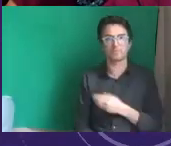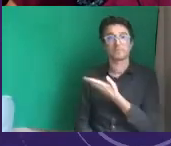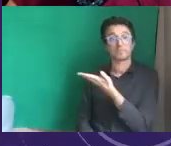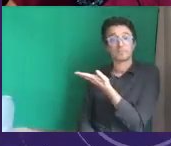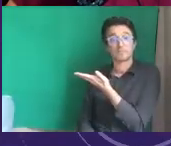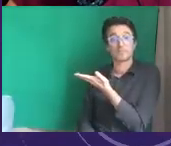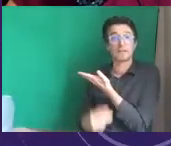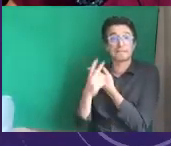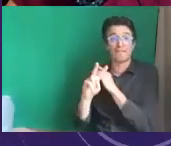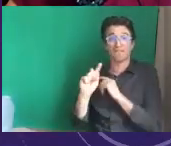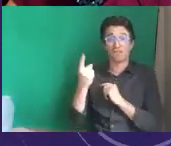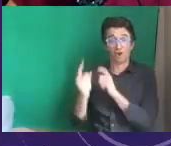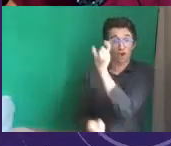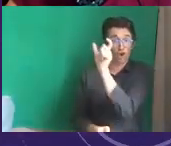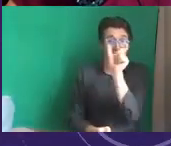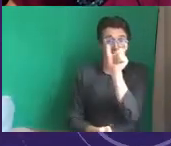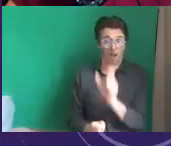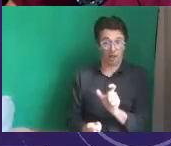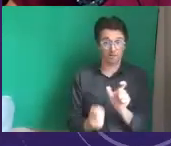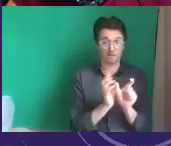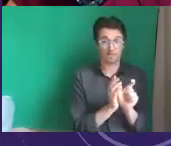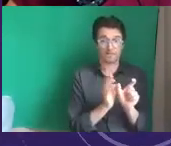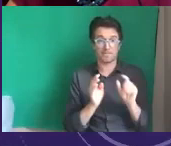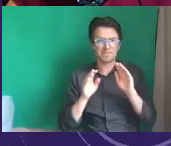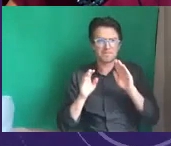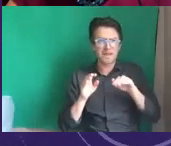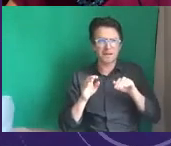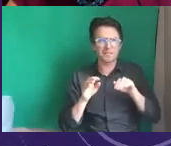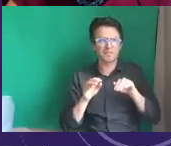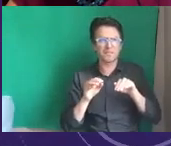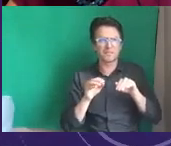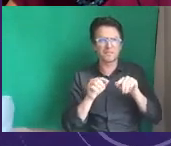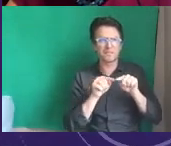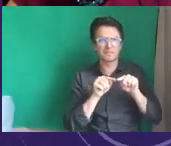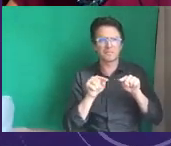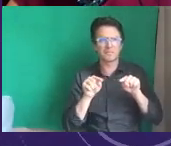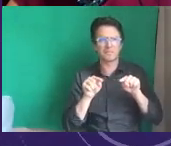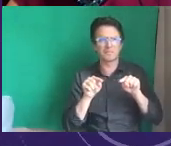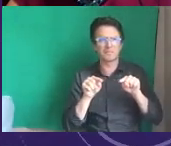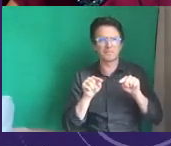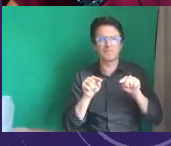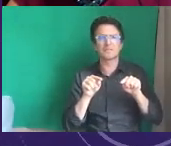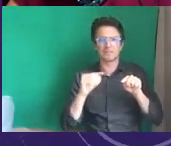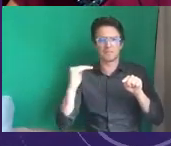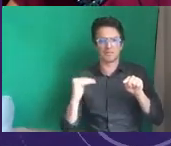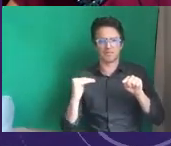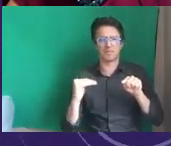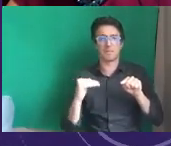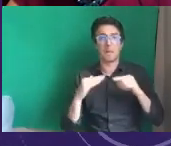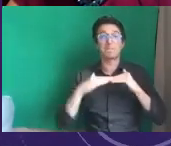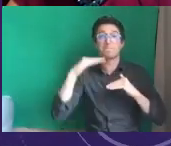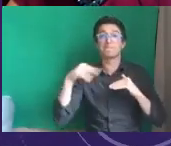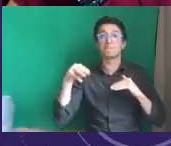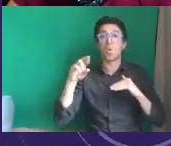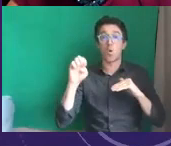the second column. And then in the third, it says Accessibility. And then you can see where it says